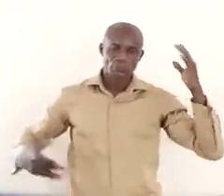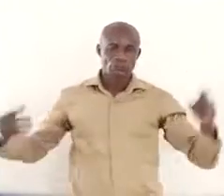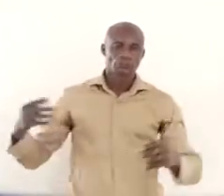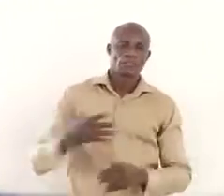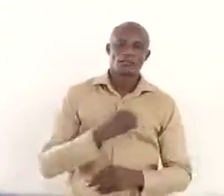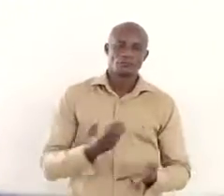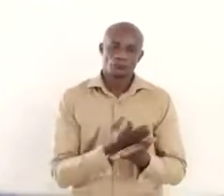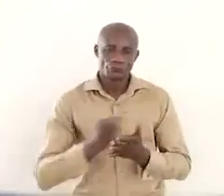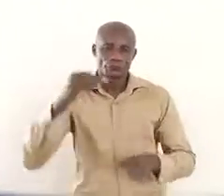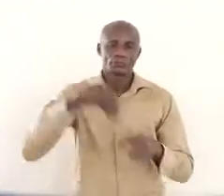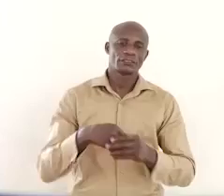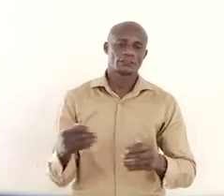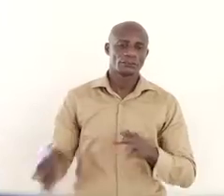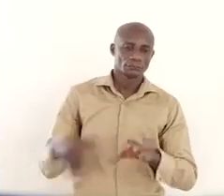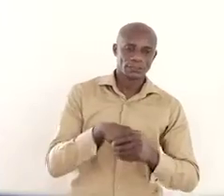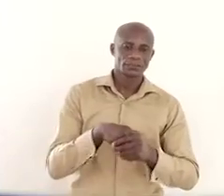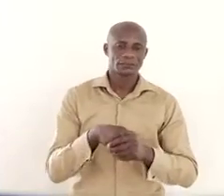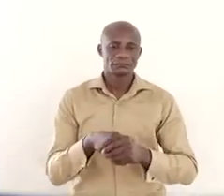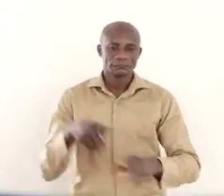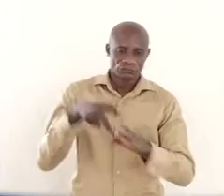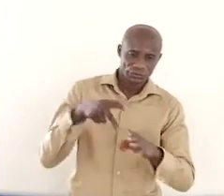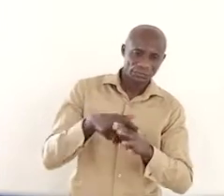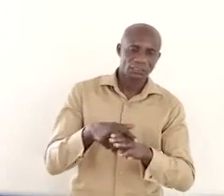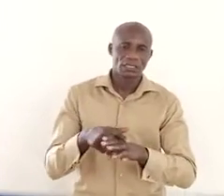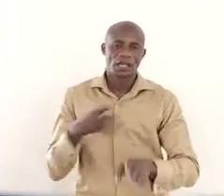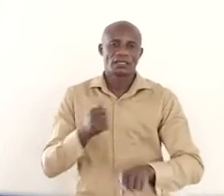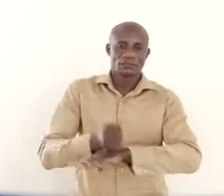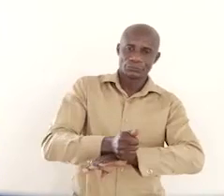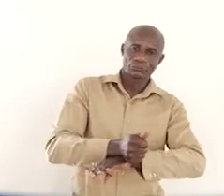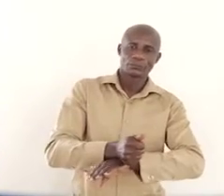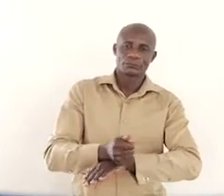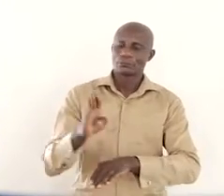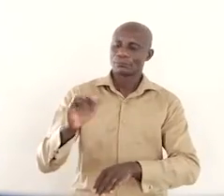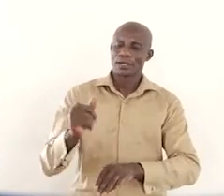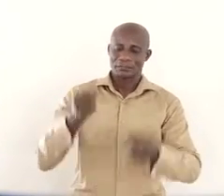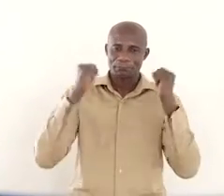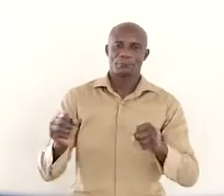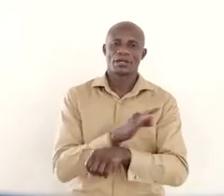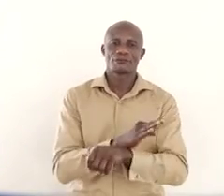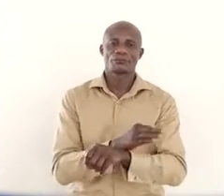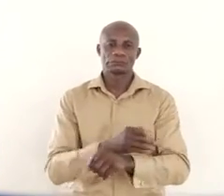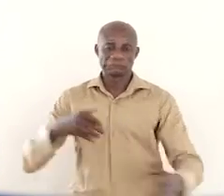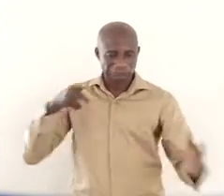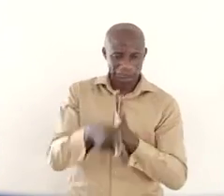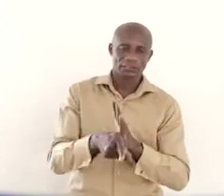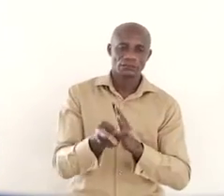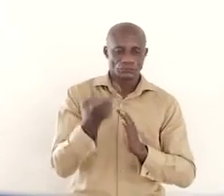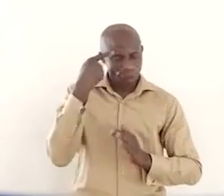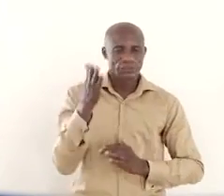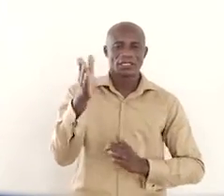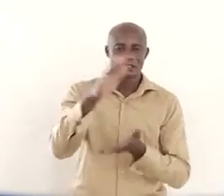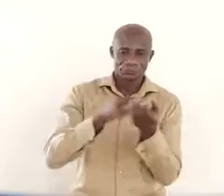by failure in marriage and family life, exploited and abused by the powerful, persecuted and killed for